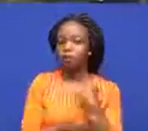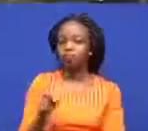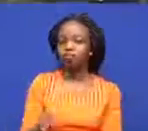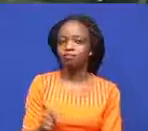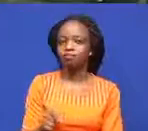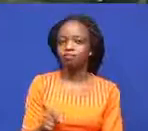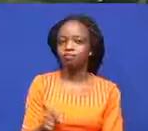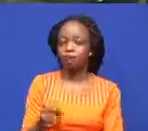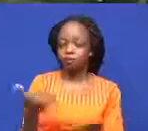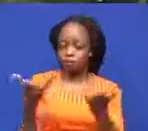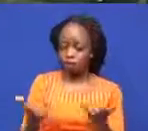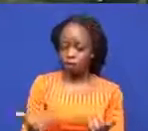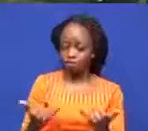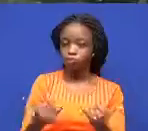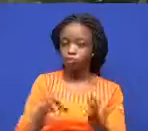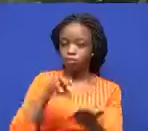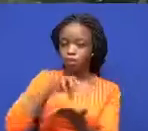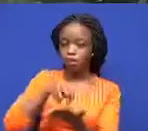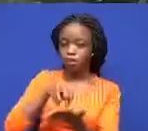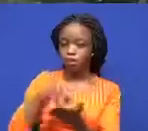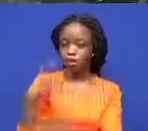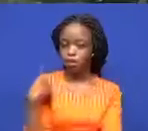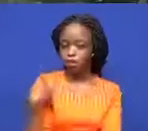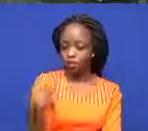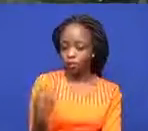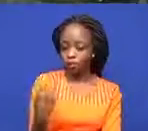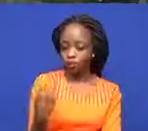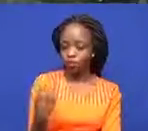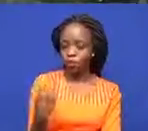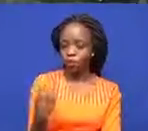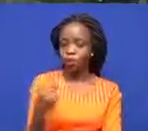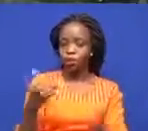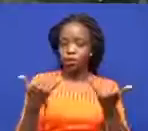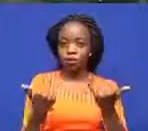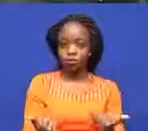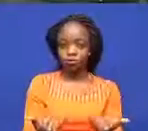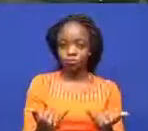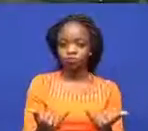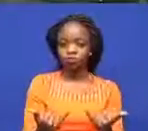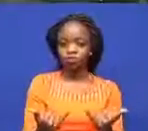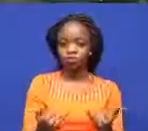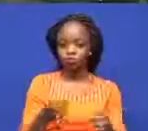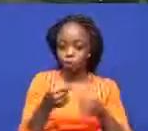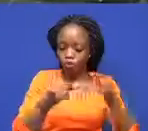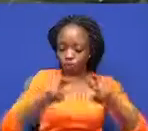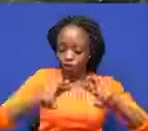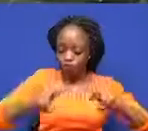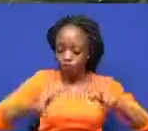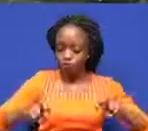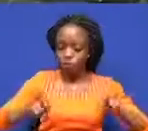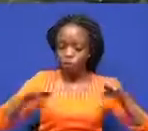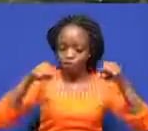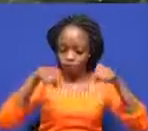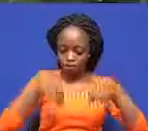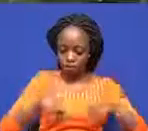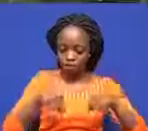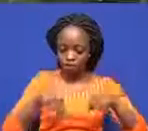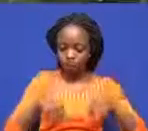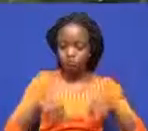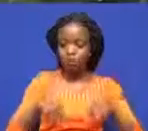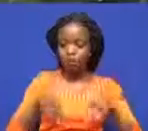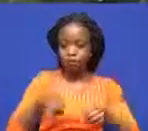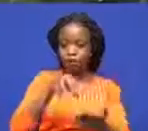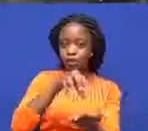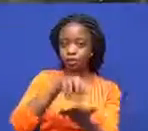far, kama hii case ya juicy hii, kwa saizi, tunaendelea na uchunguzi. Right now, this